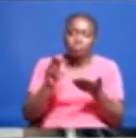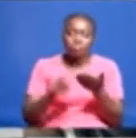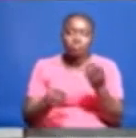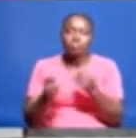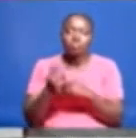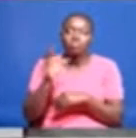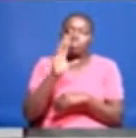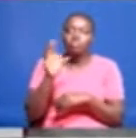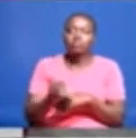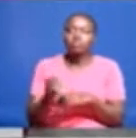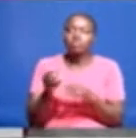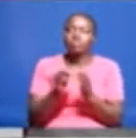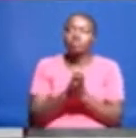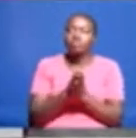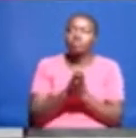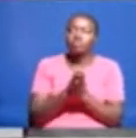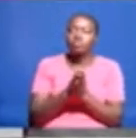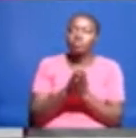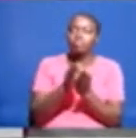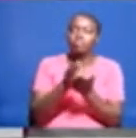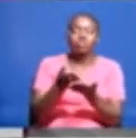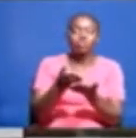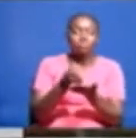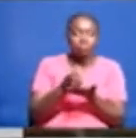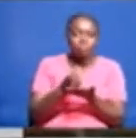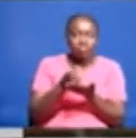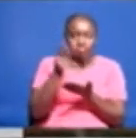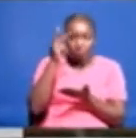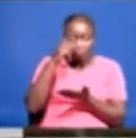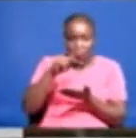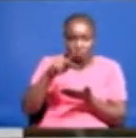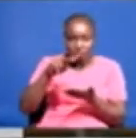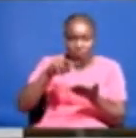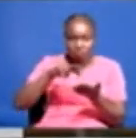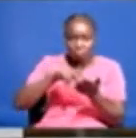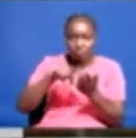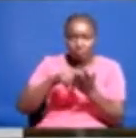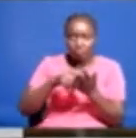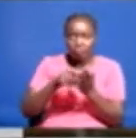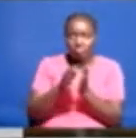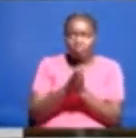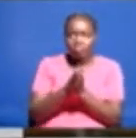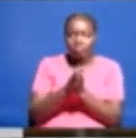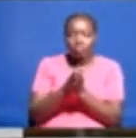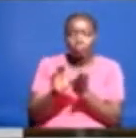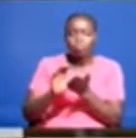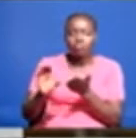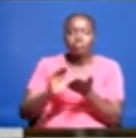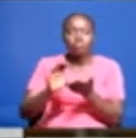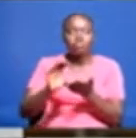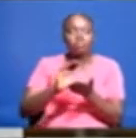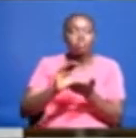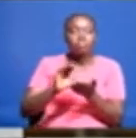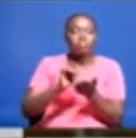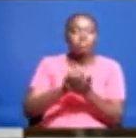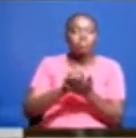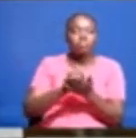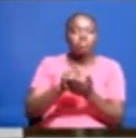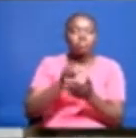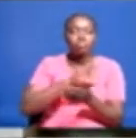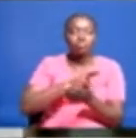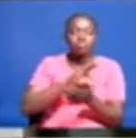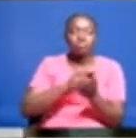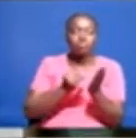of aggressive credit quality initiatives. This paved way for an asset reallocation phase that has seen the yield on